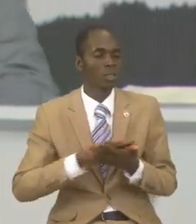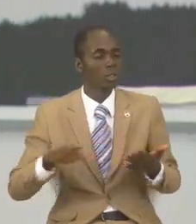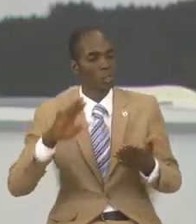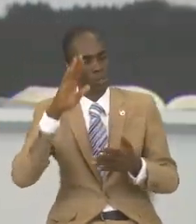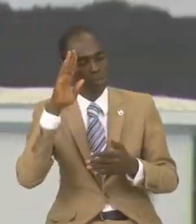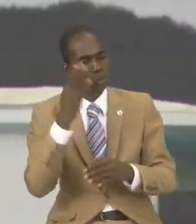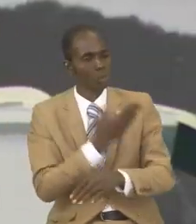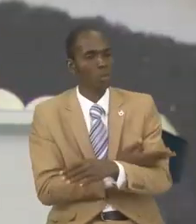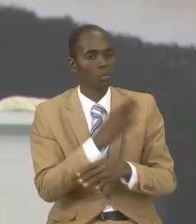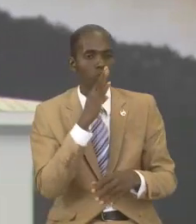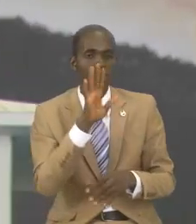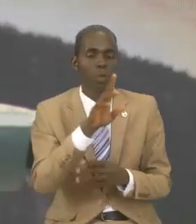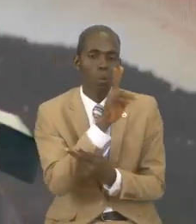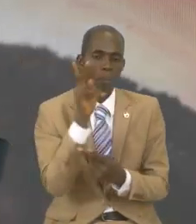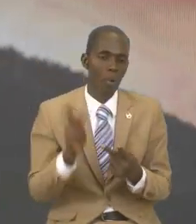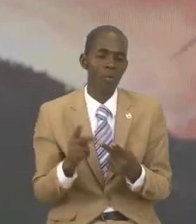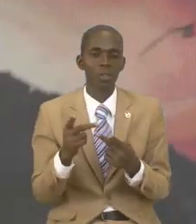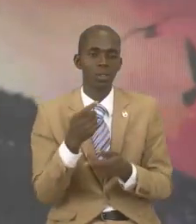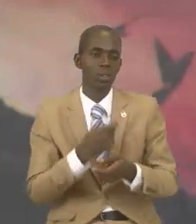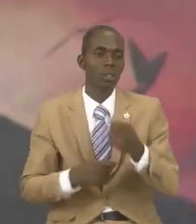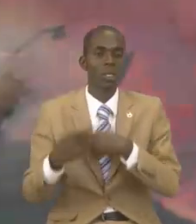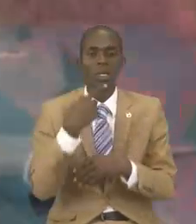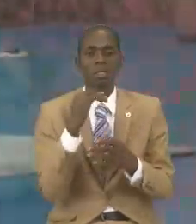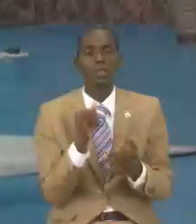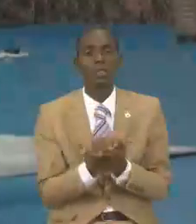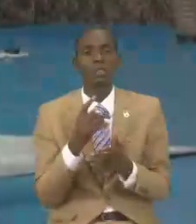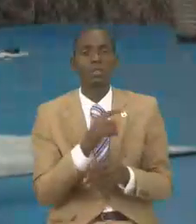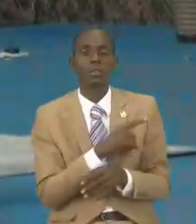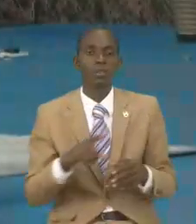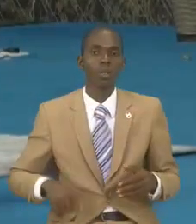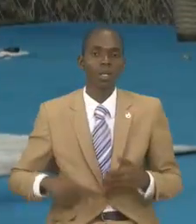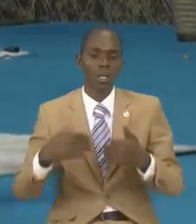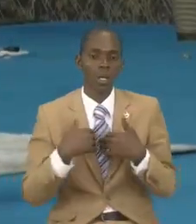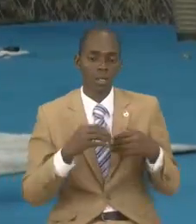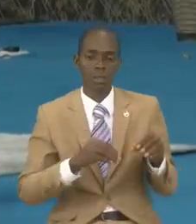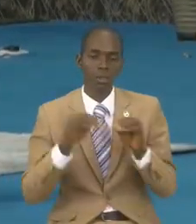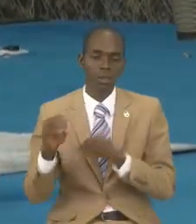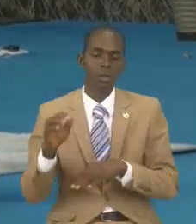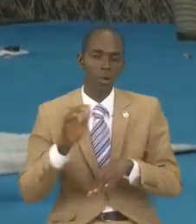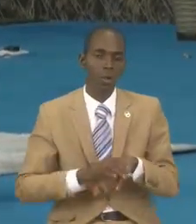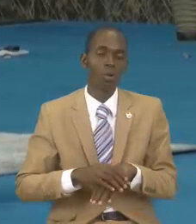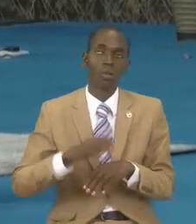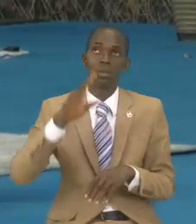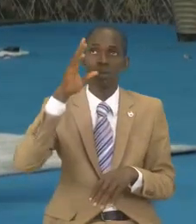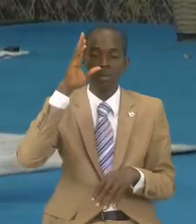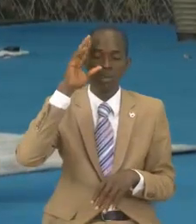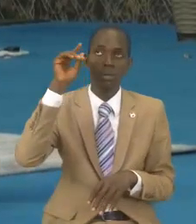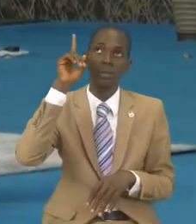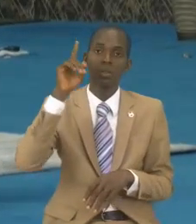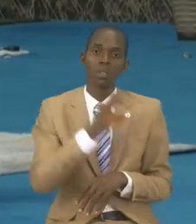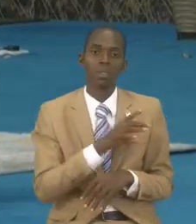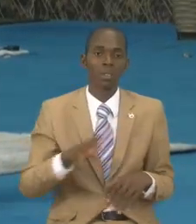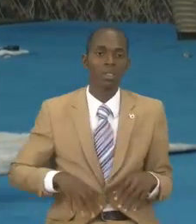substitute. And it says, and the Lord has laid on him the iniquity of